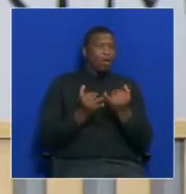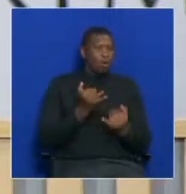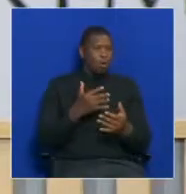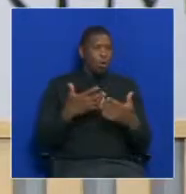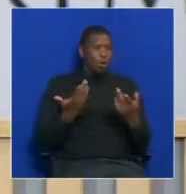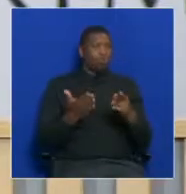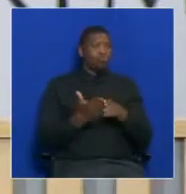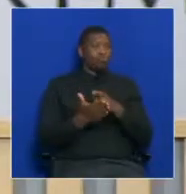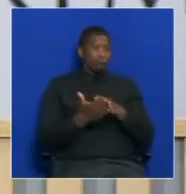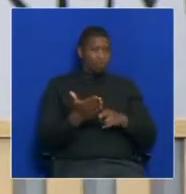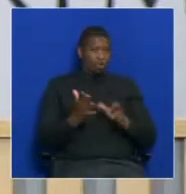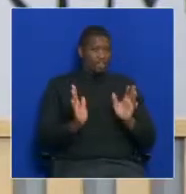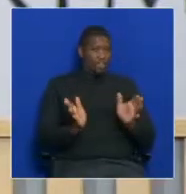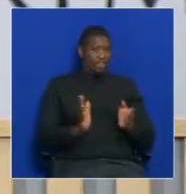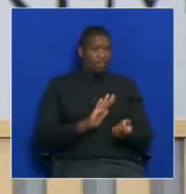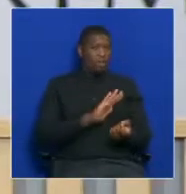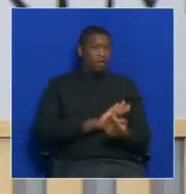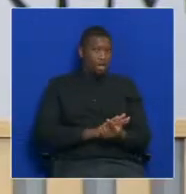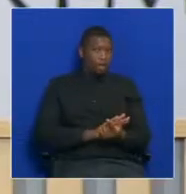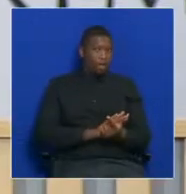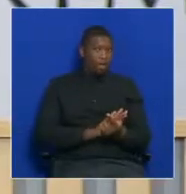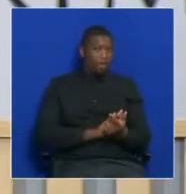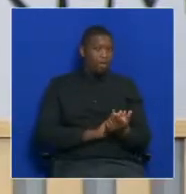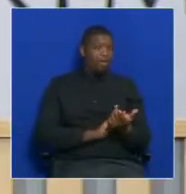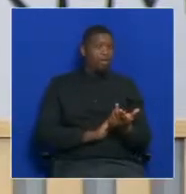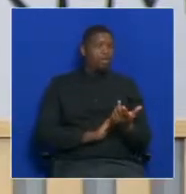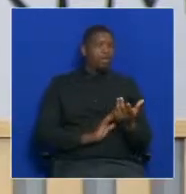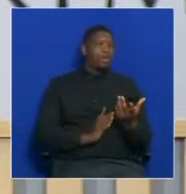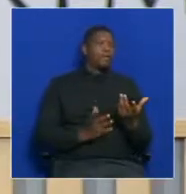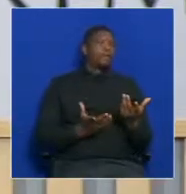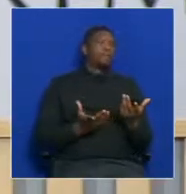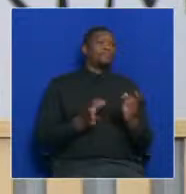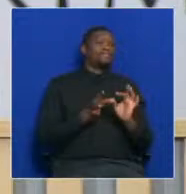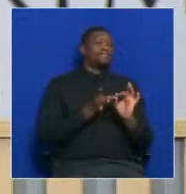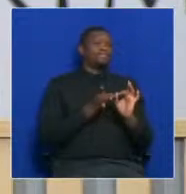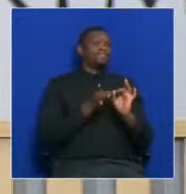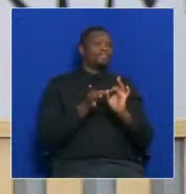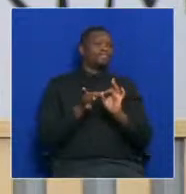that would have happened with the